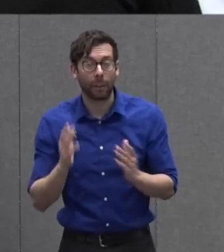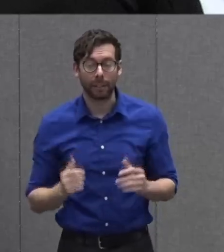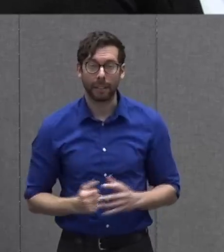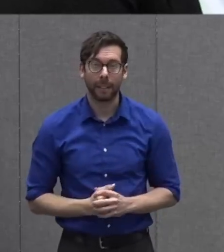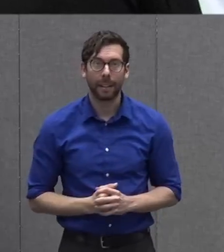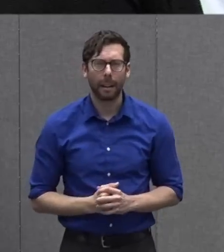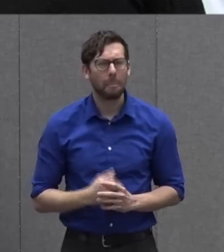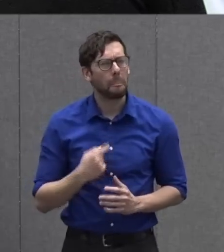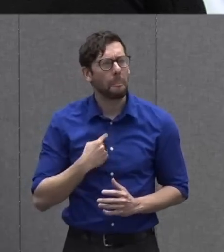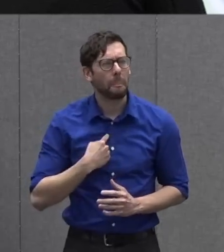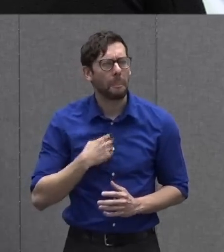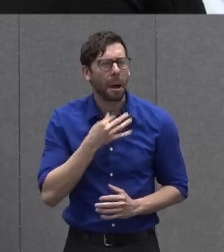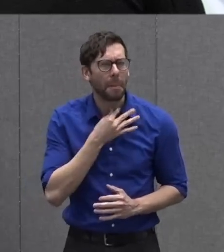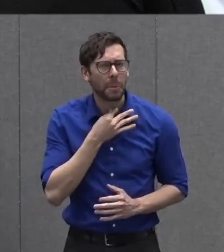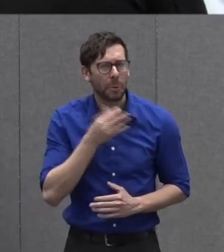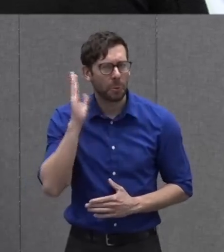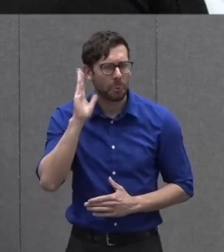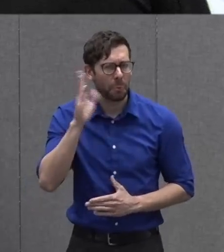they'll make it in time.